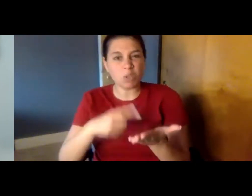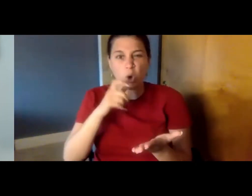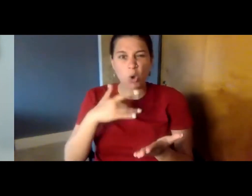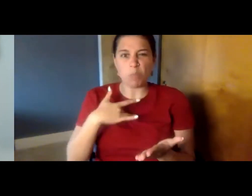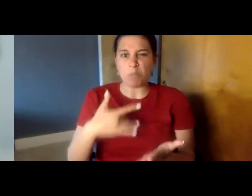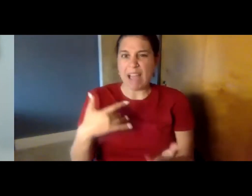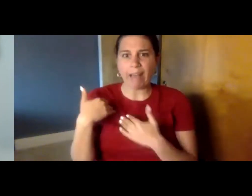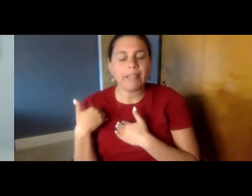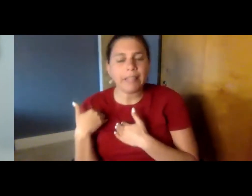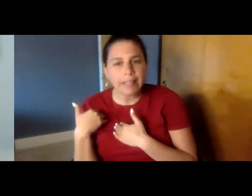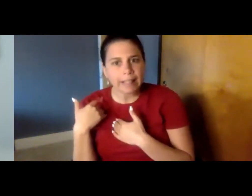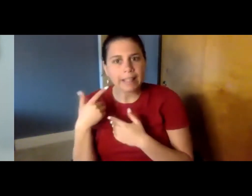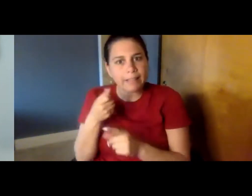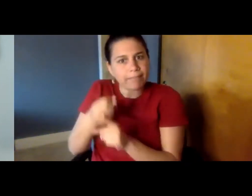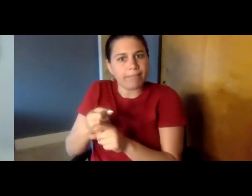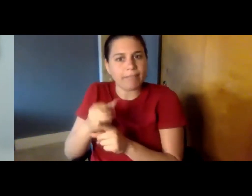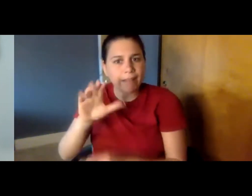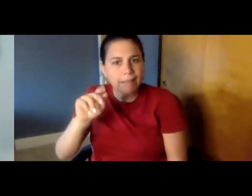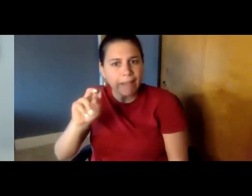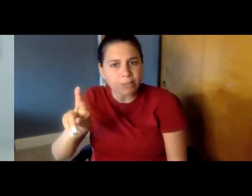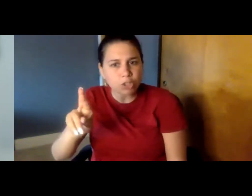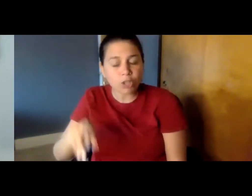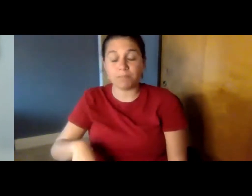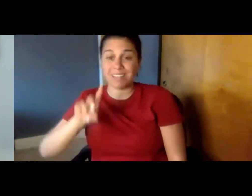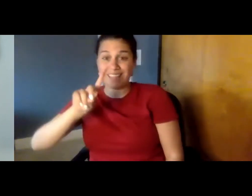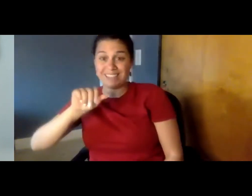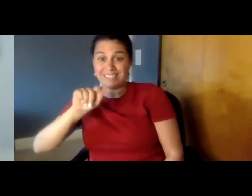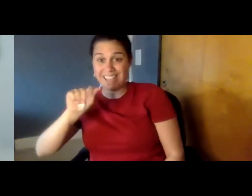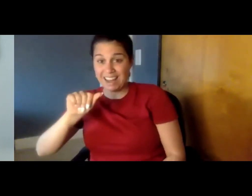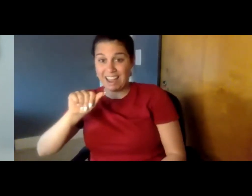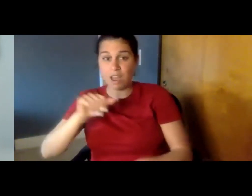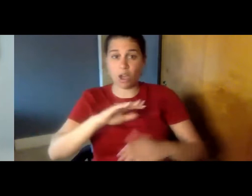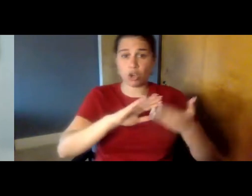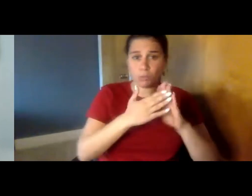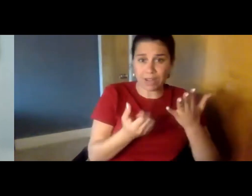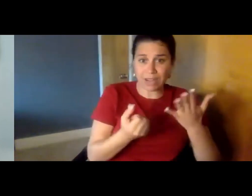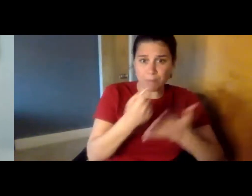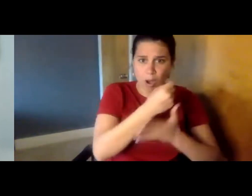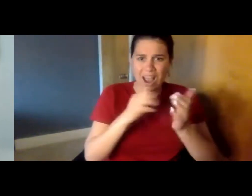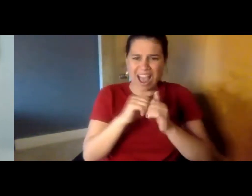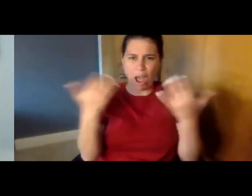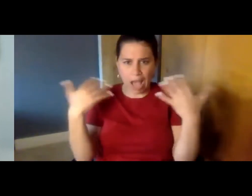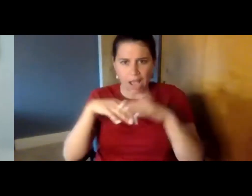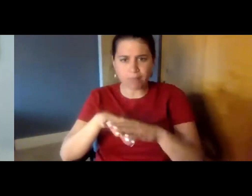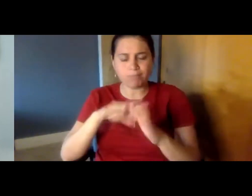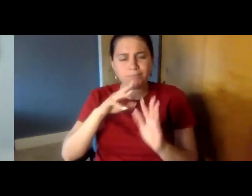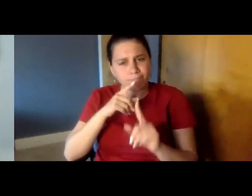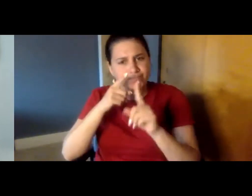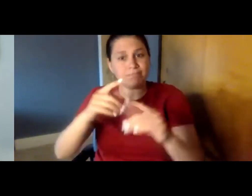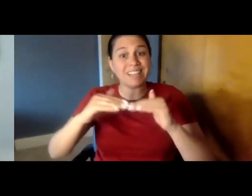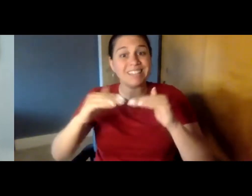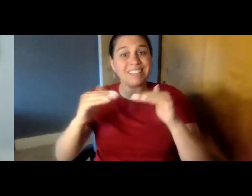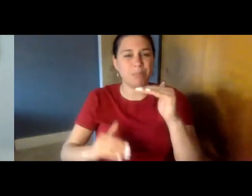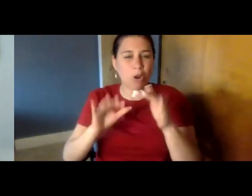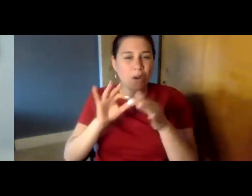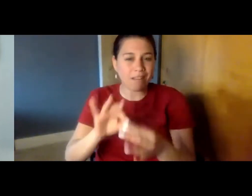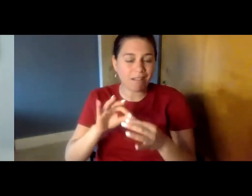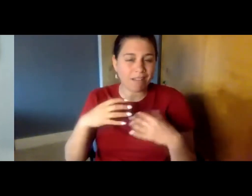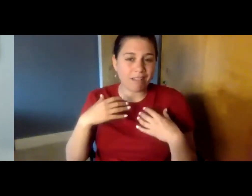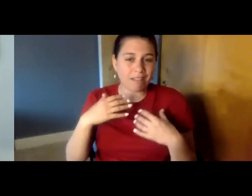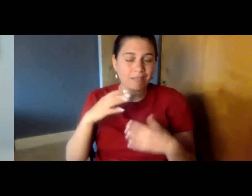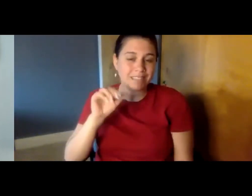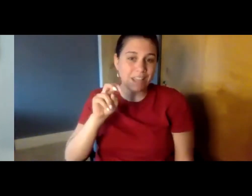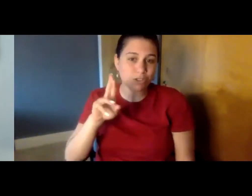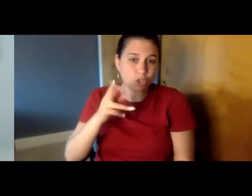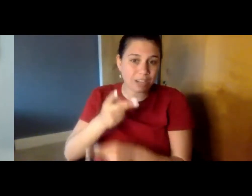and how we align data and community priorities to address disparities in cancer care. This live event has been